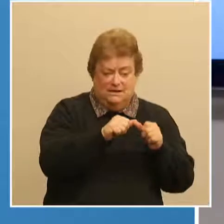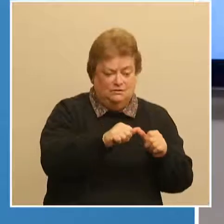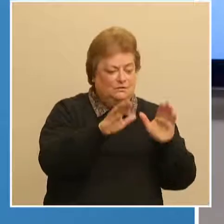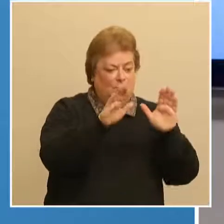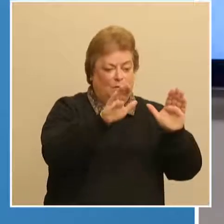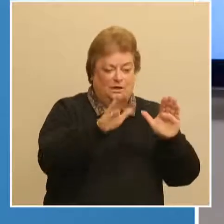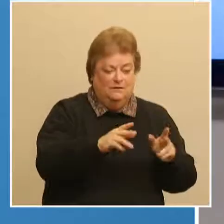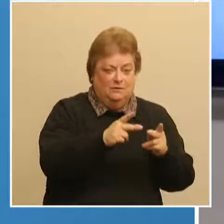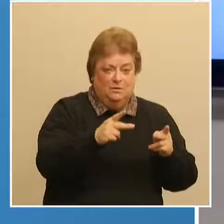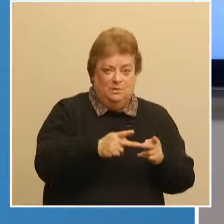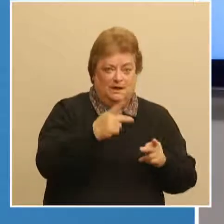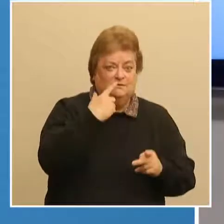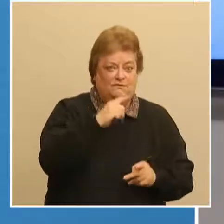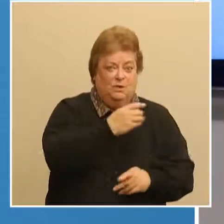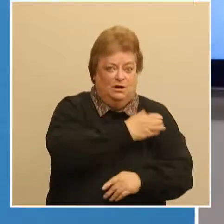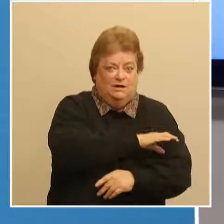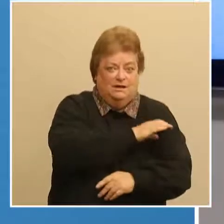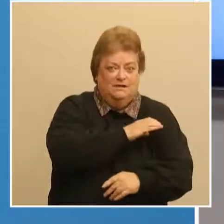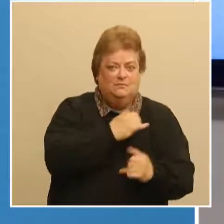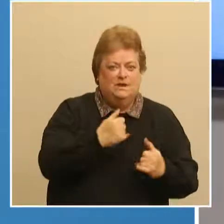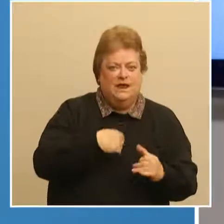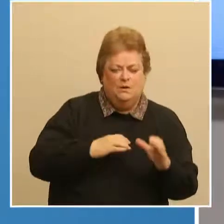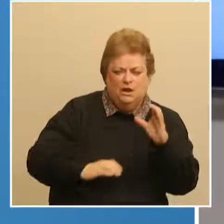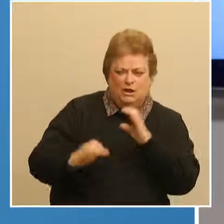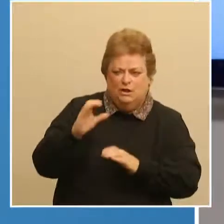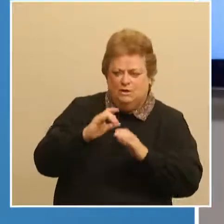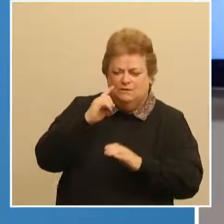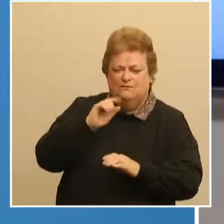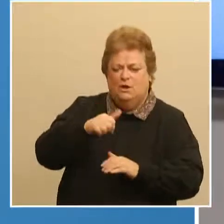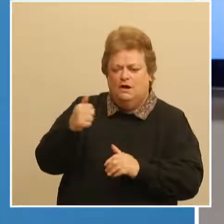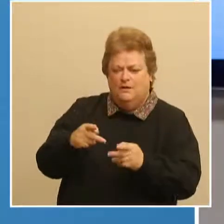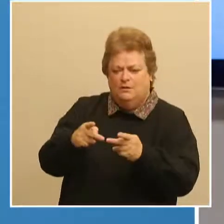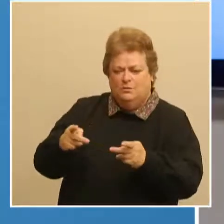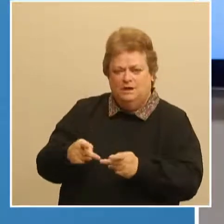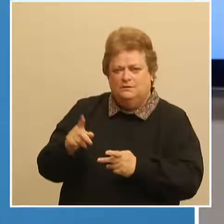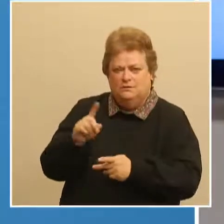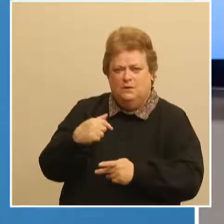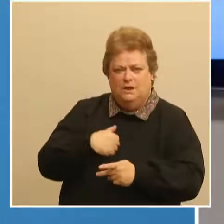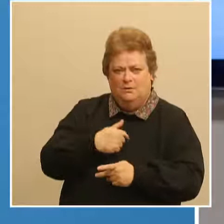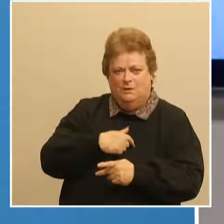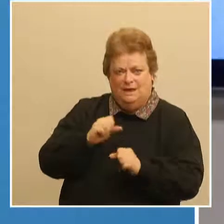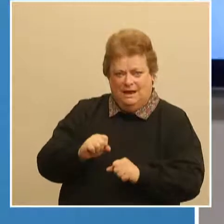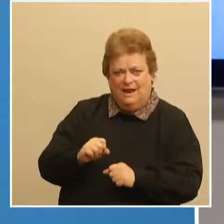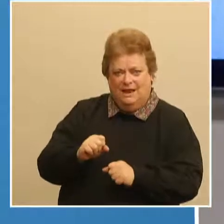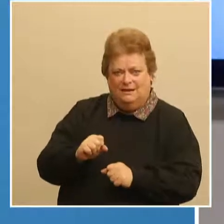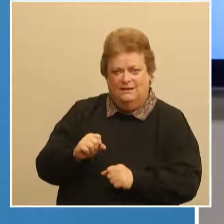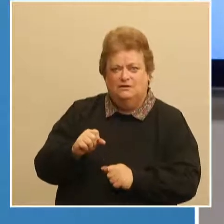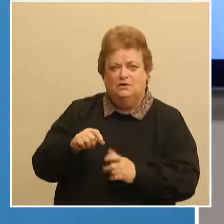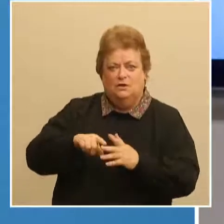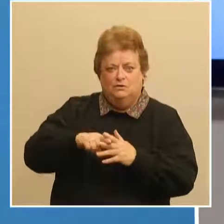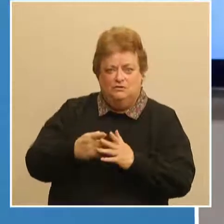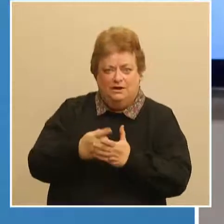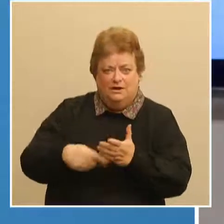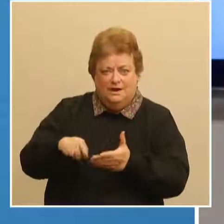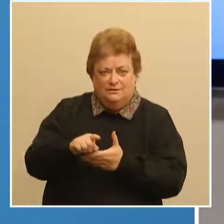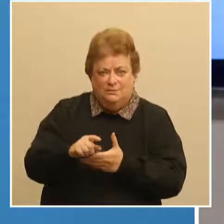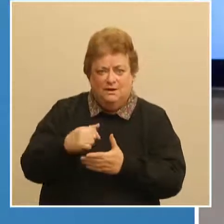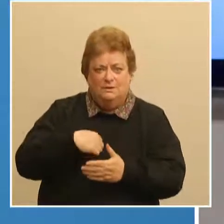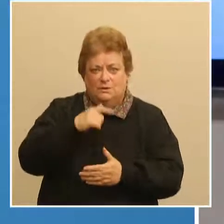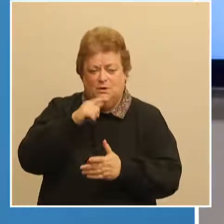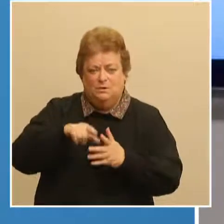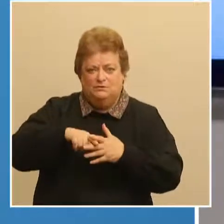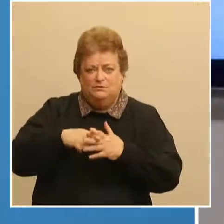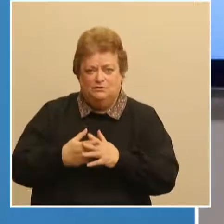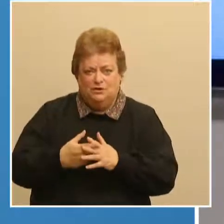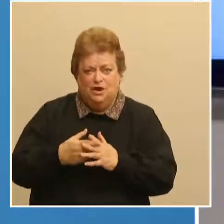for clinics, but we have been looking for other locations that also can meet our needs. Starting next week, we expect to start